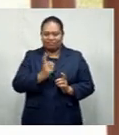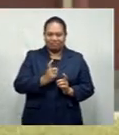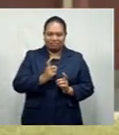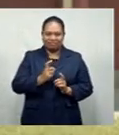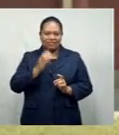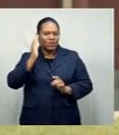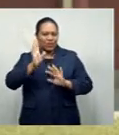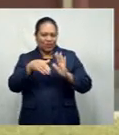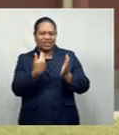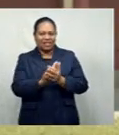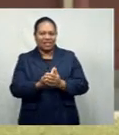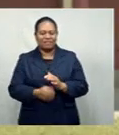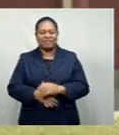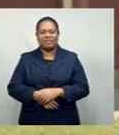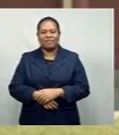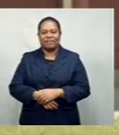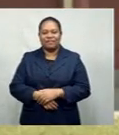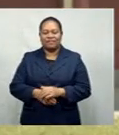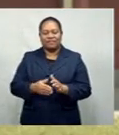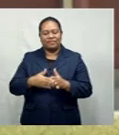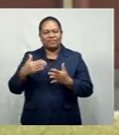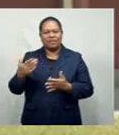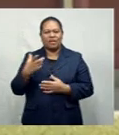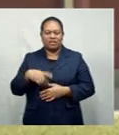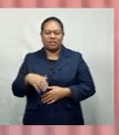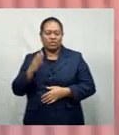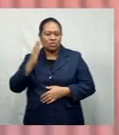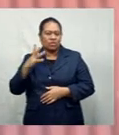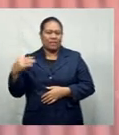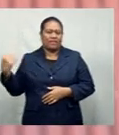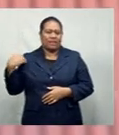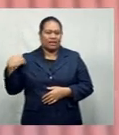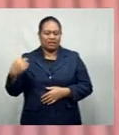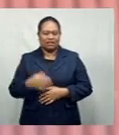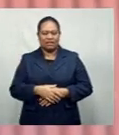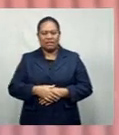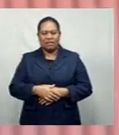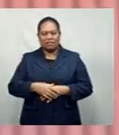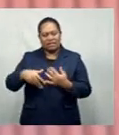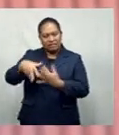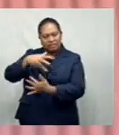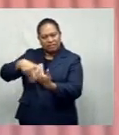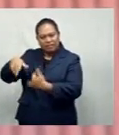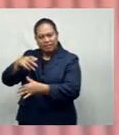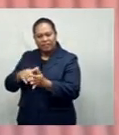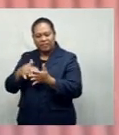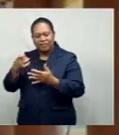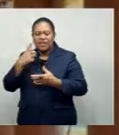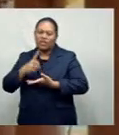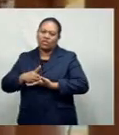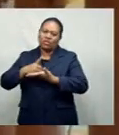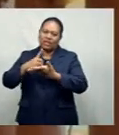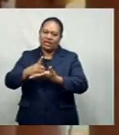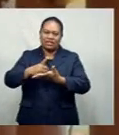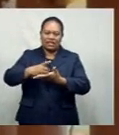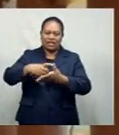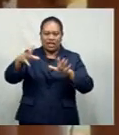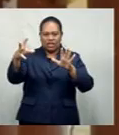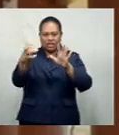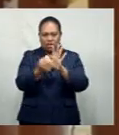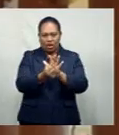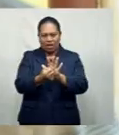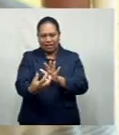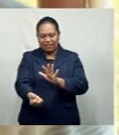classrooms. After hearing of the plight of the students affected by the cyclone, building contractors Bar Holdings donated a solar system for the